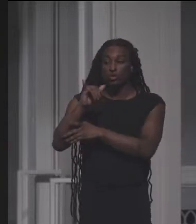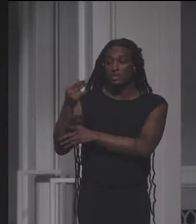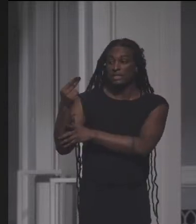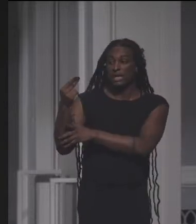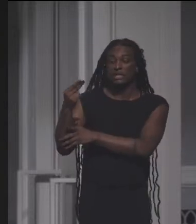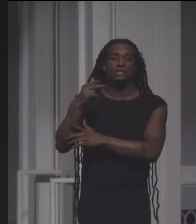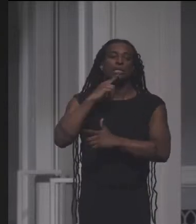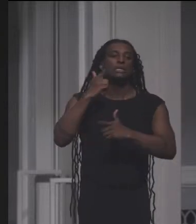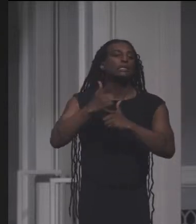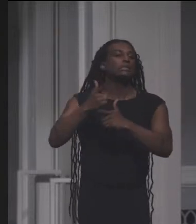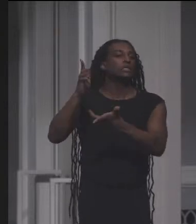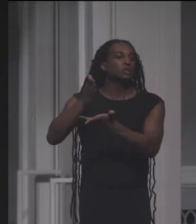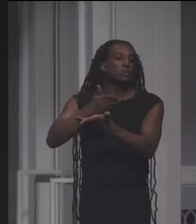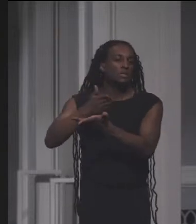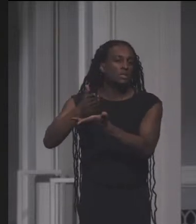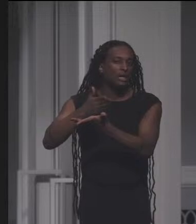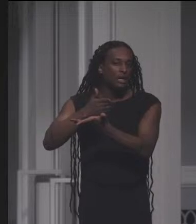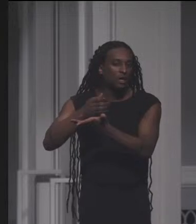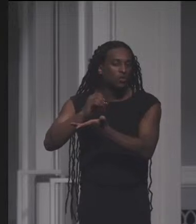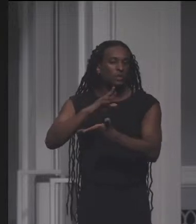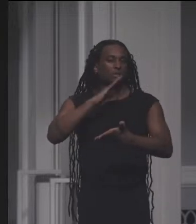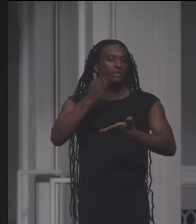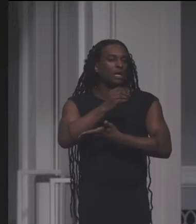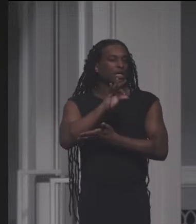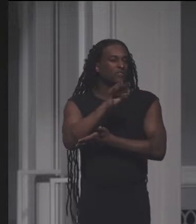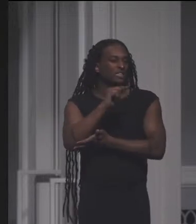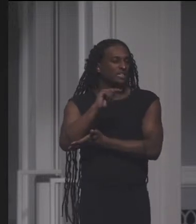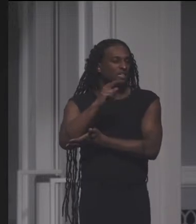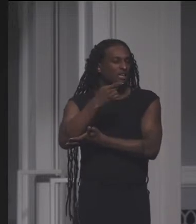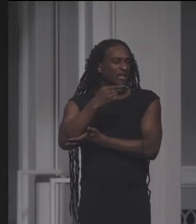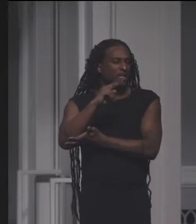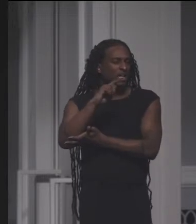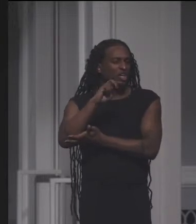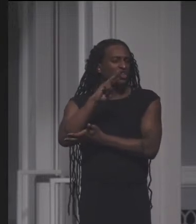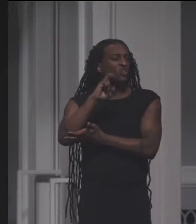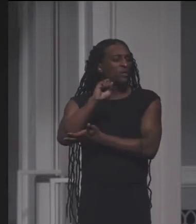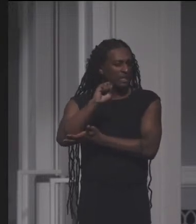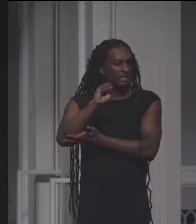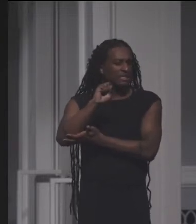Song, or Song of the Huntress, stuff like that.